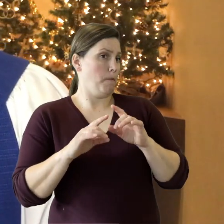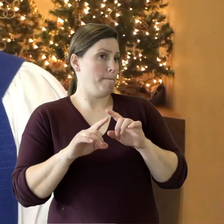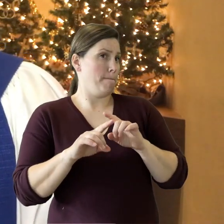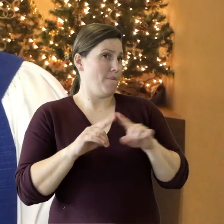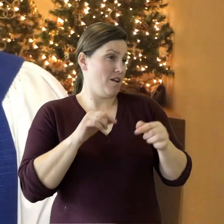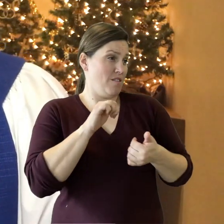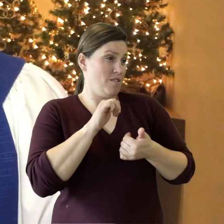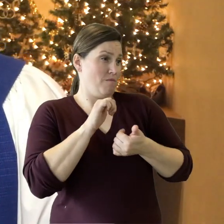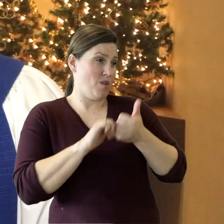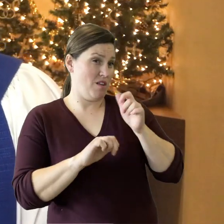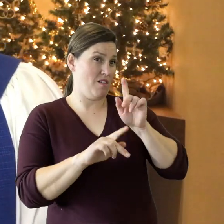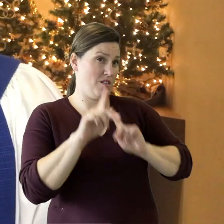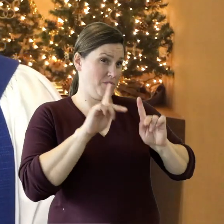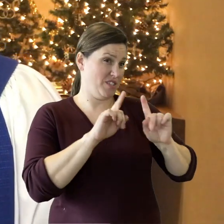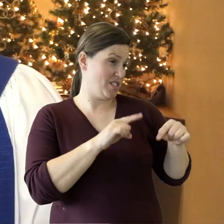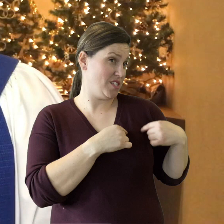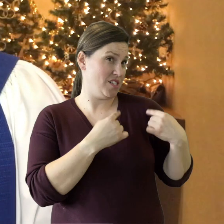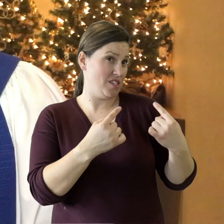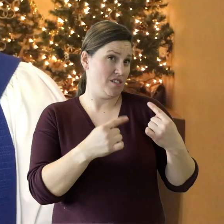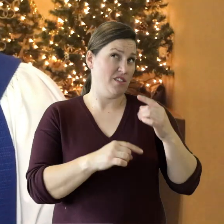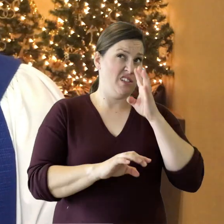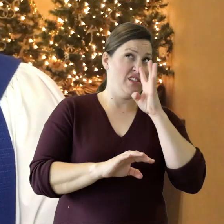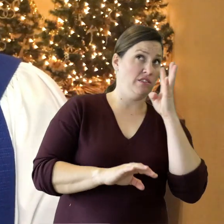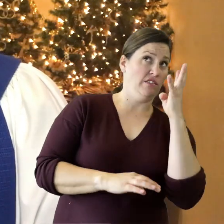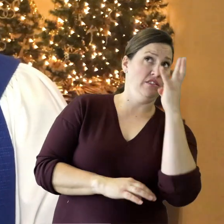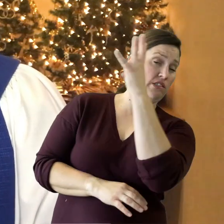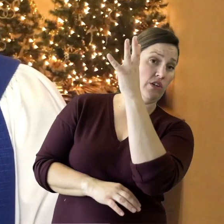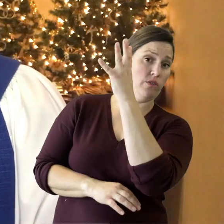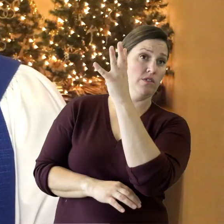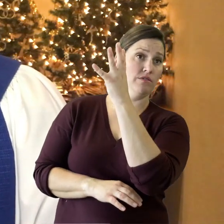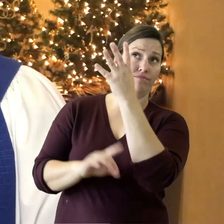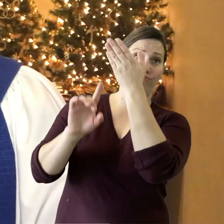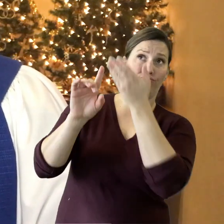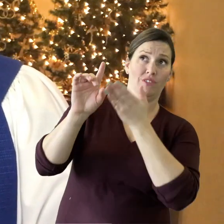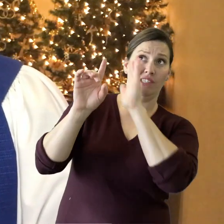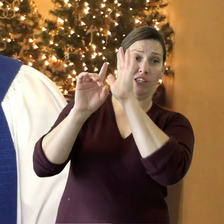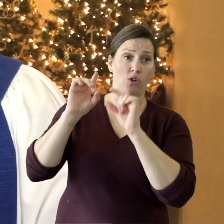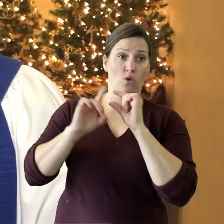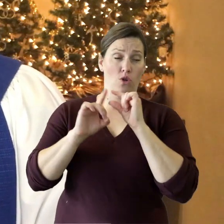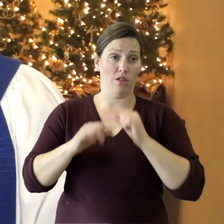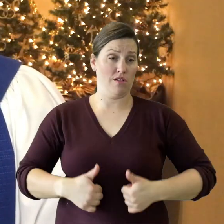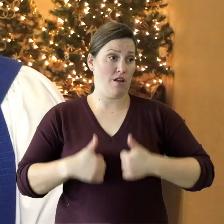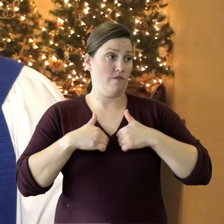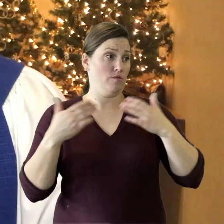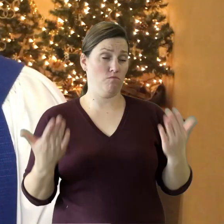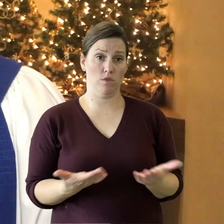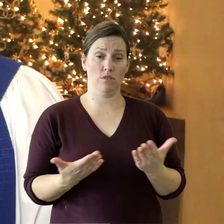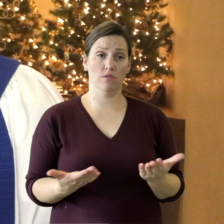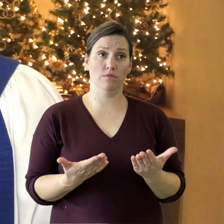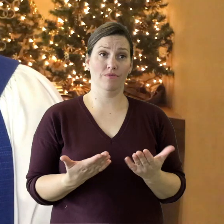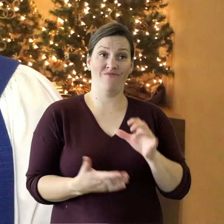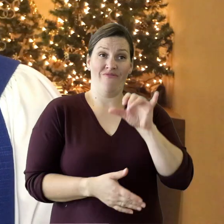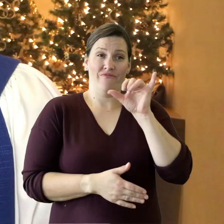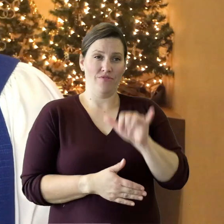Unfortunately, for most people, since they reject Christ and his word during their